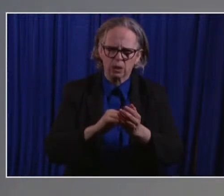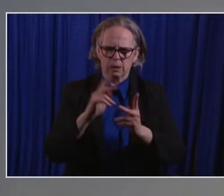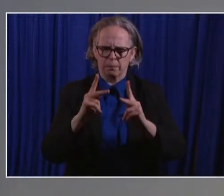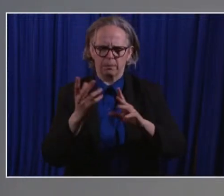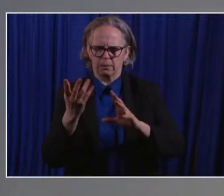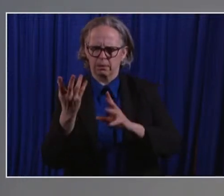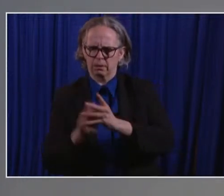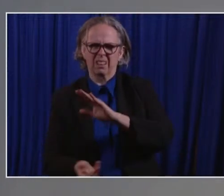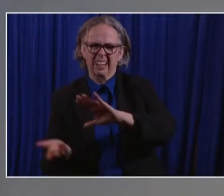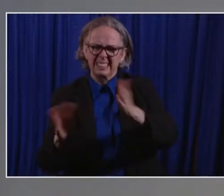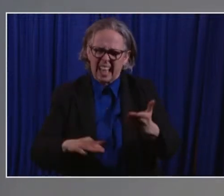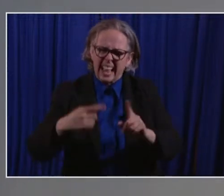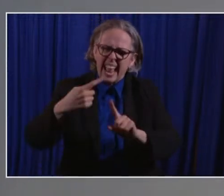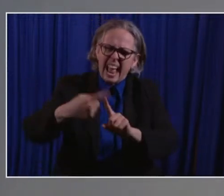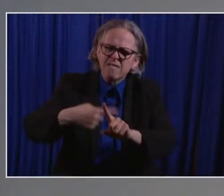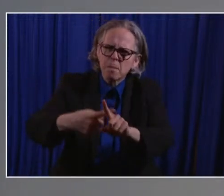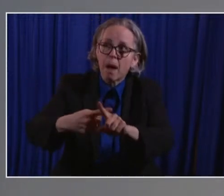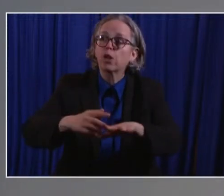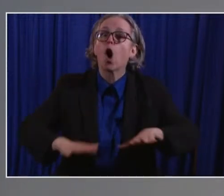COVID.